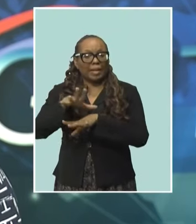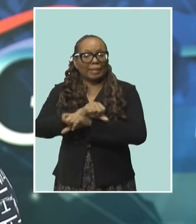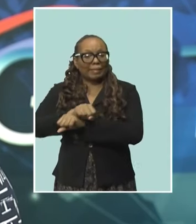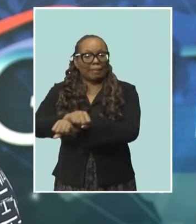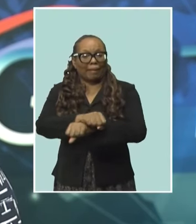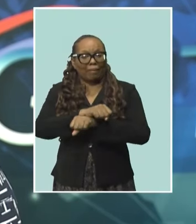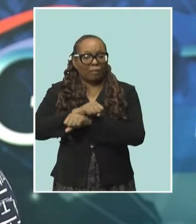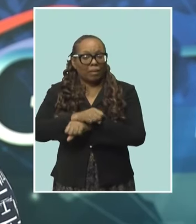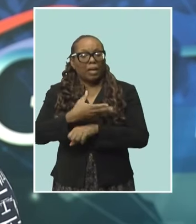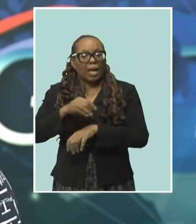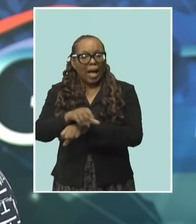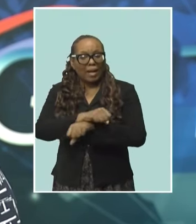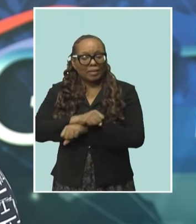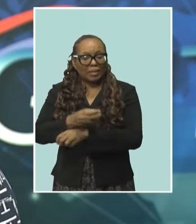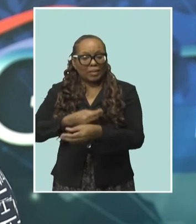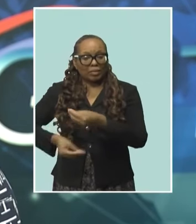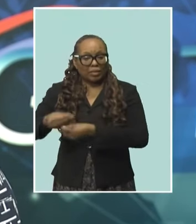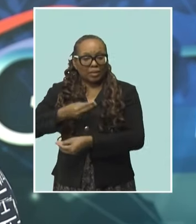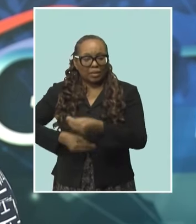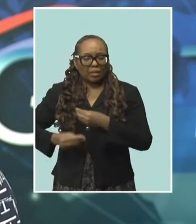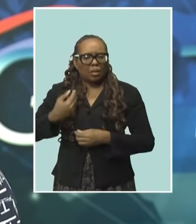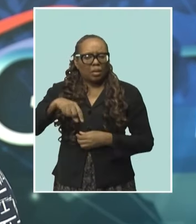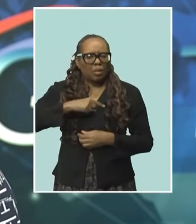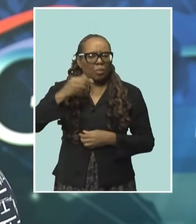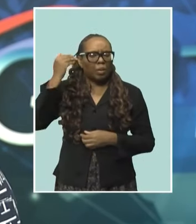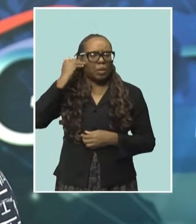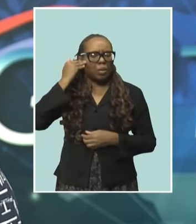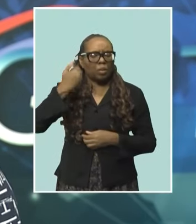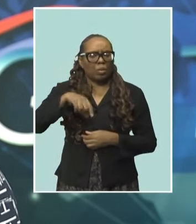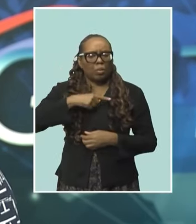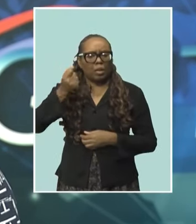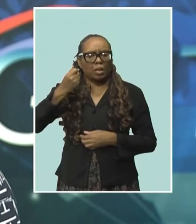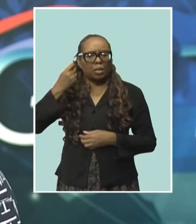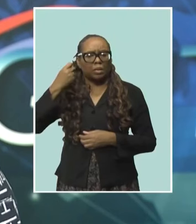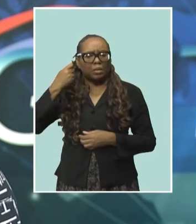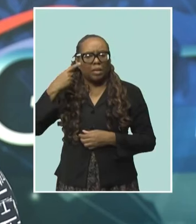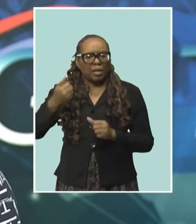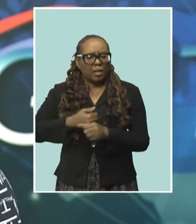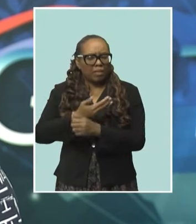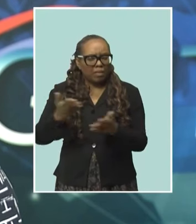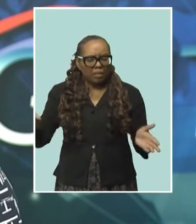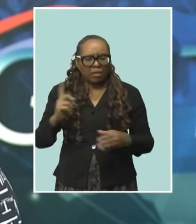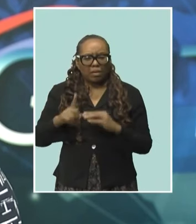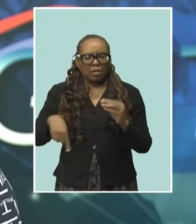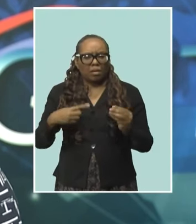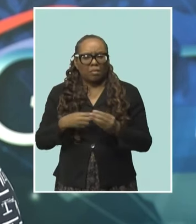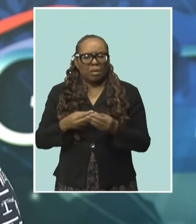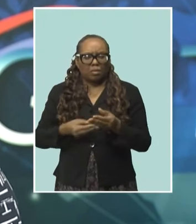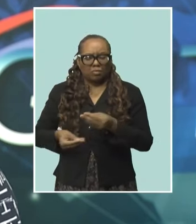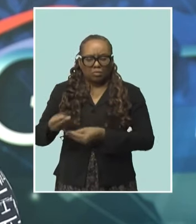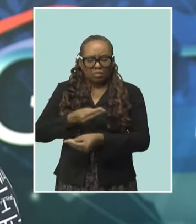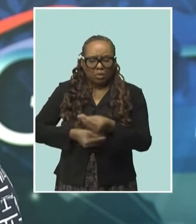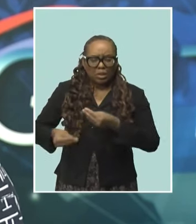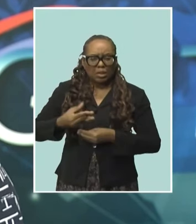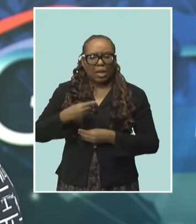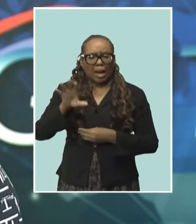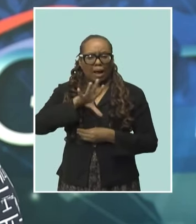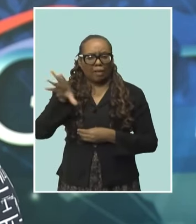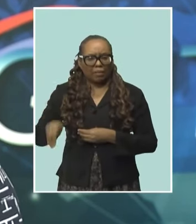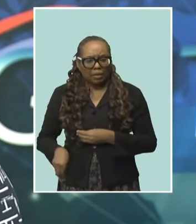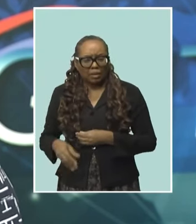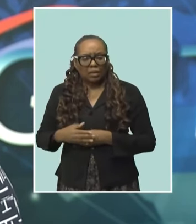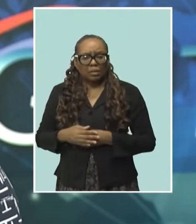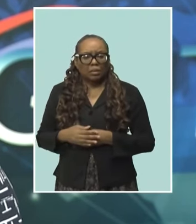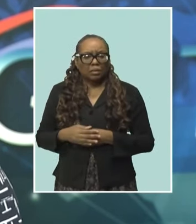says Caribbean countries know all too well the narrative and the tools of terror as they trade dehumanized Africans. Sir